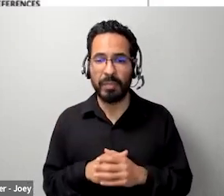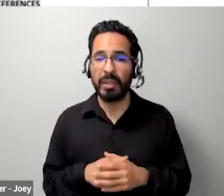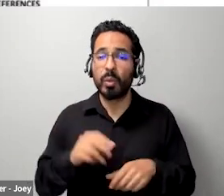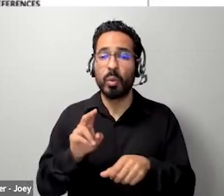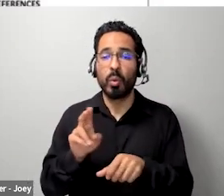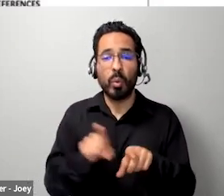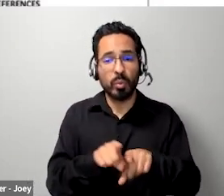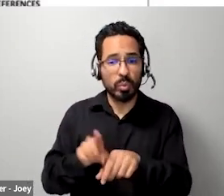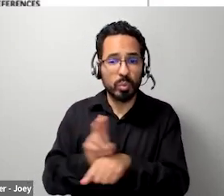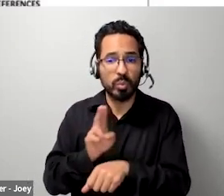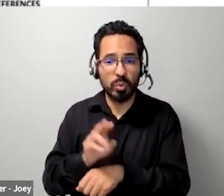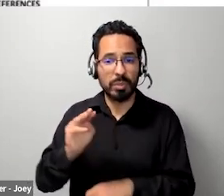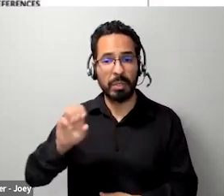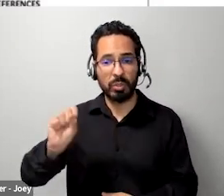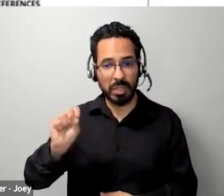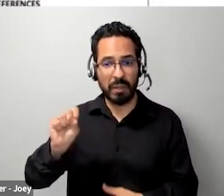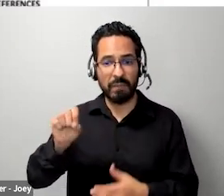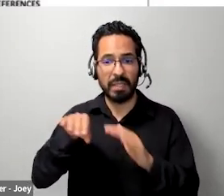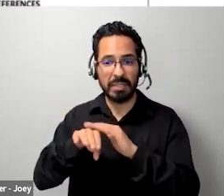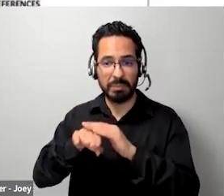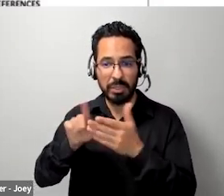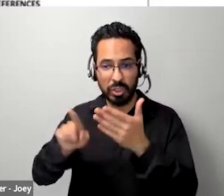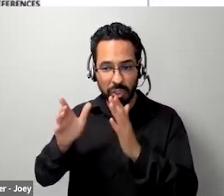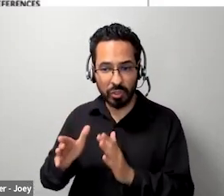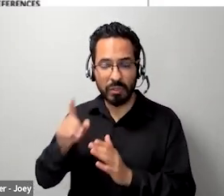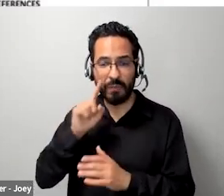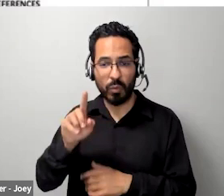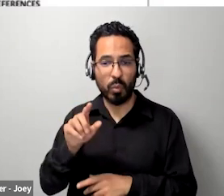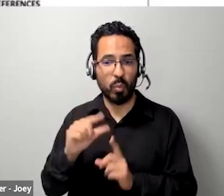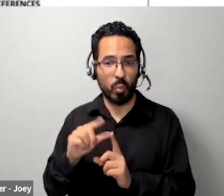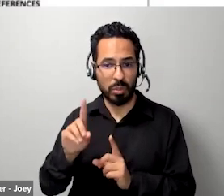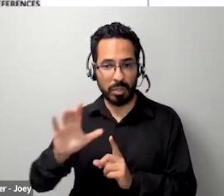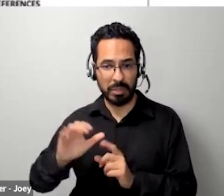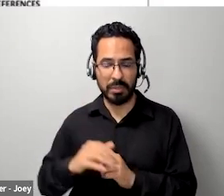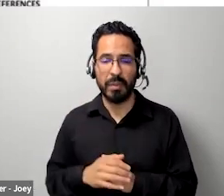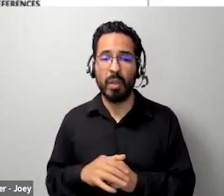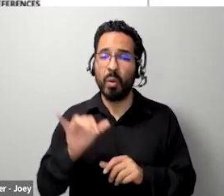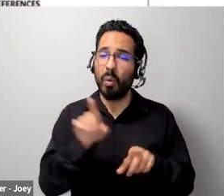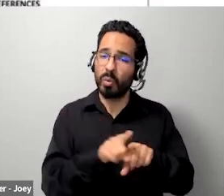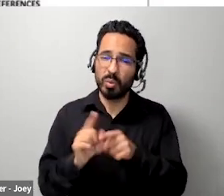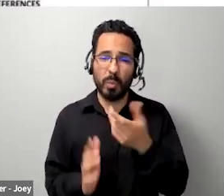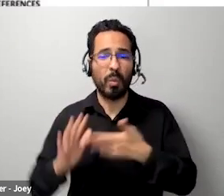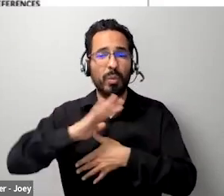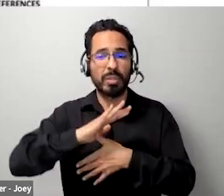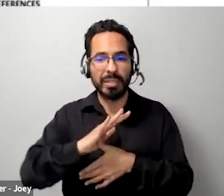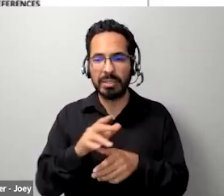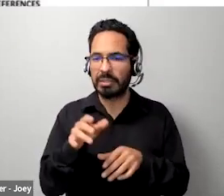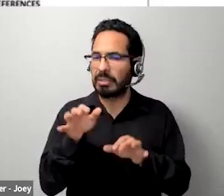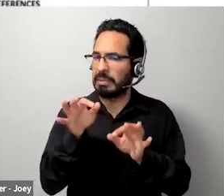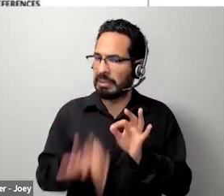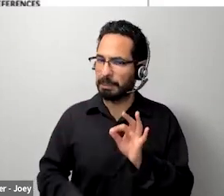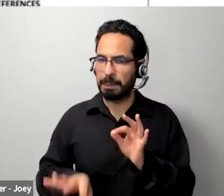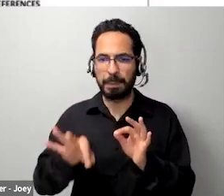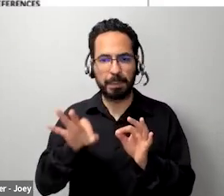Microsoft accessibility checkers for Word documents. Prioritize using plain language and spell out